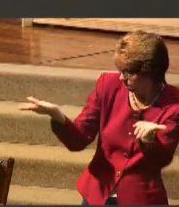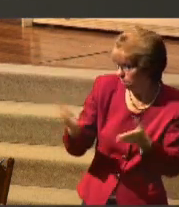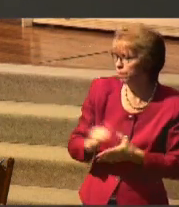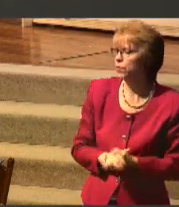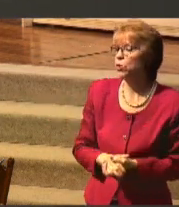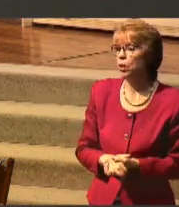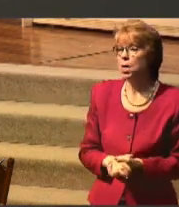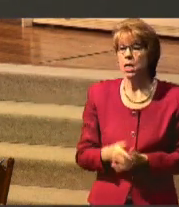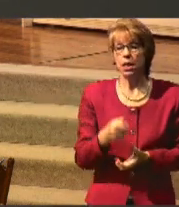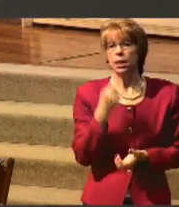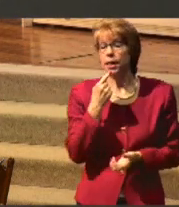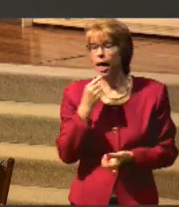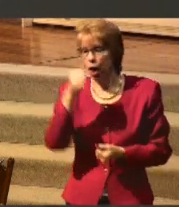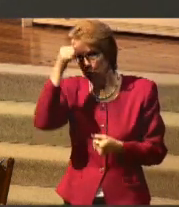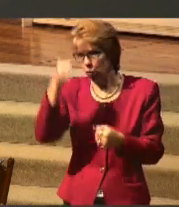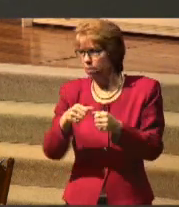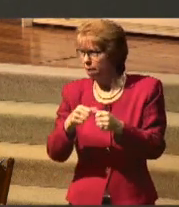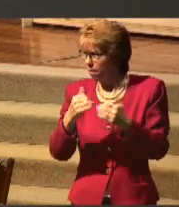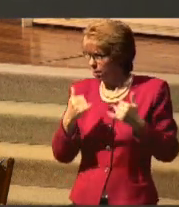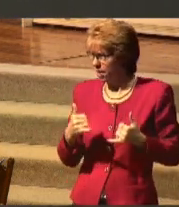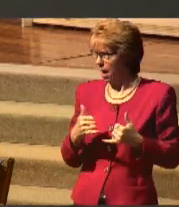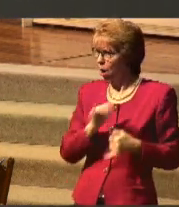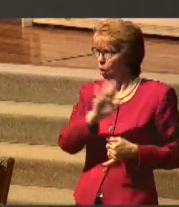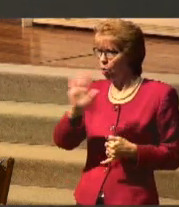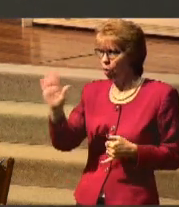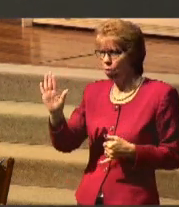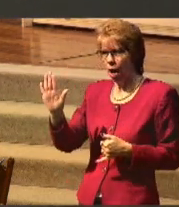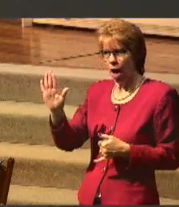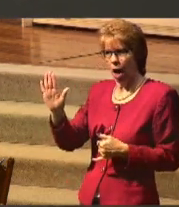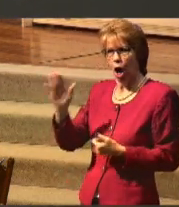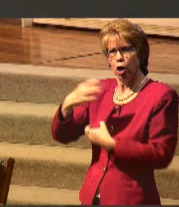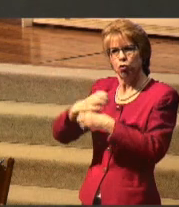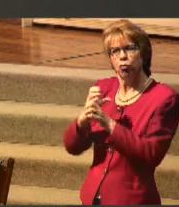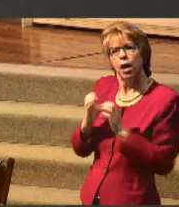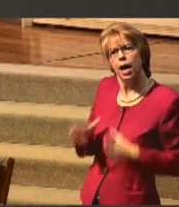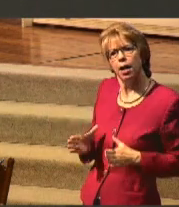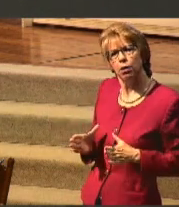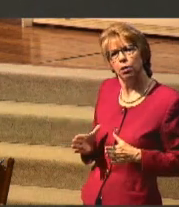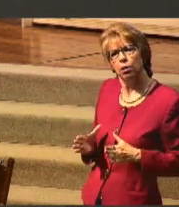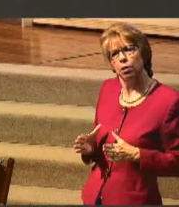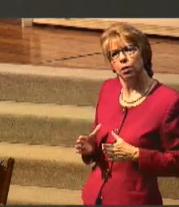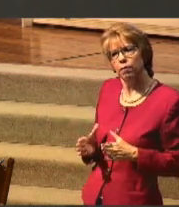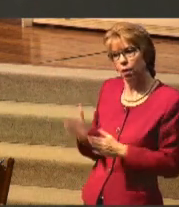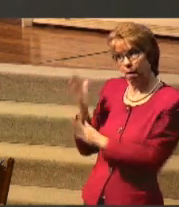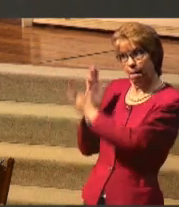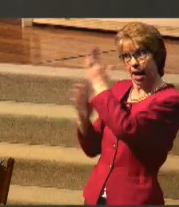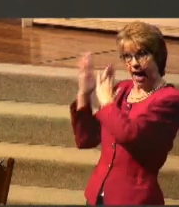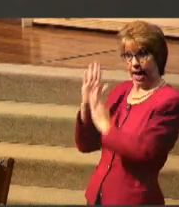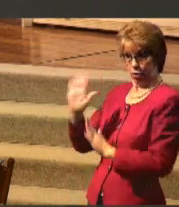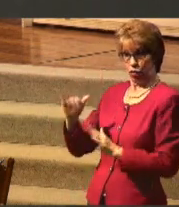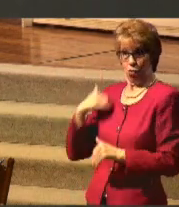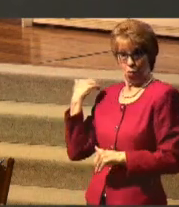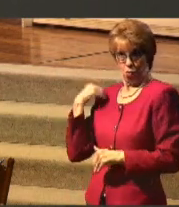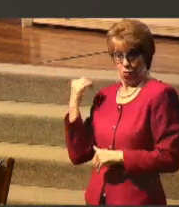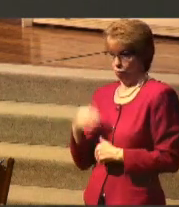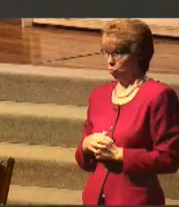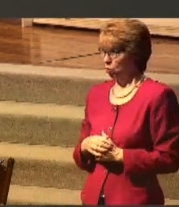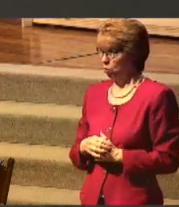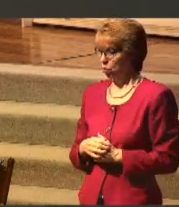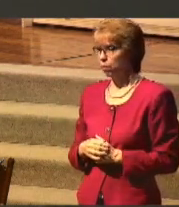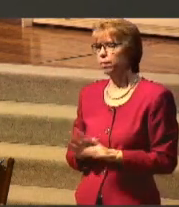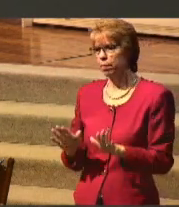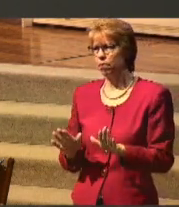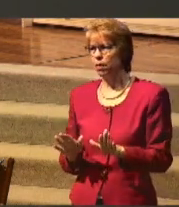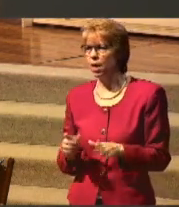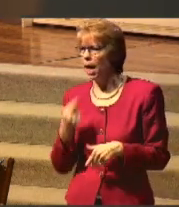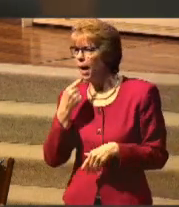remember now thy creator in the days of thy youth. Now, I pointed something out about youth in the